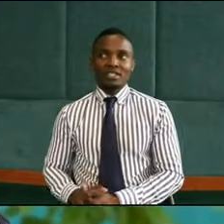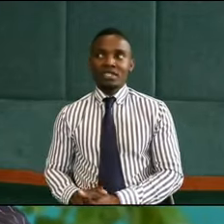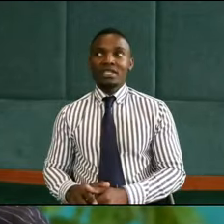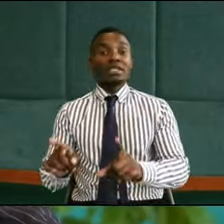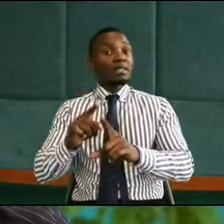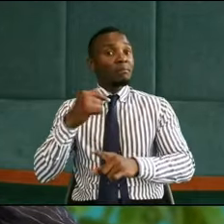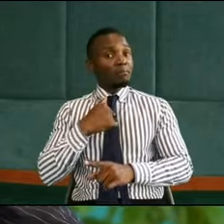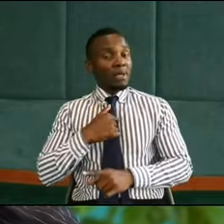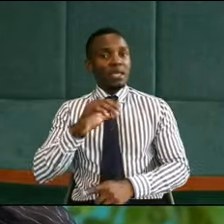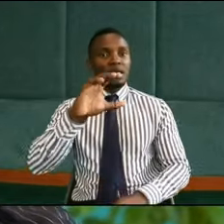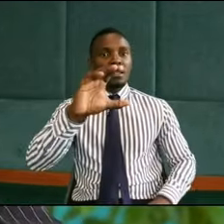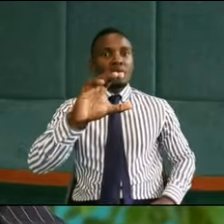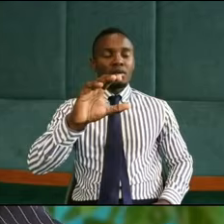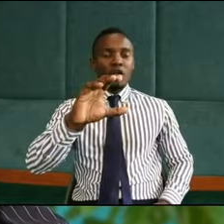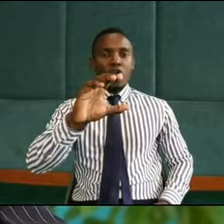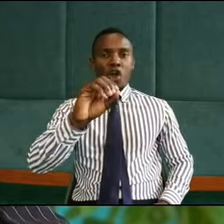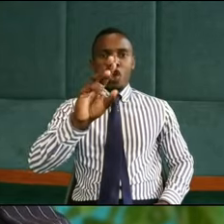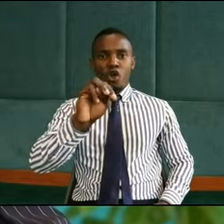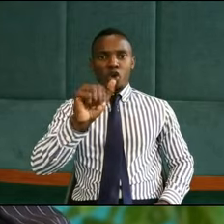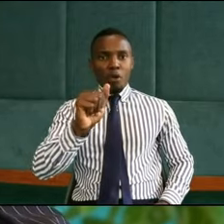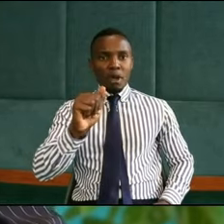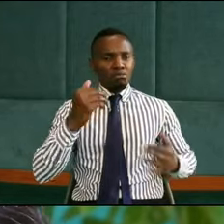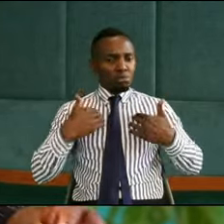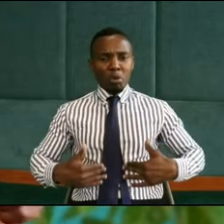coma for 10 hours.